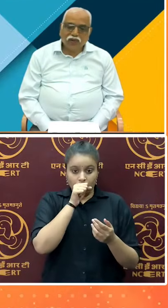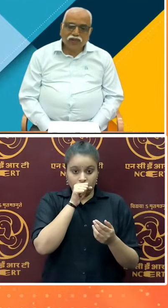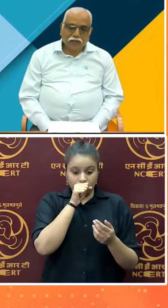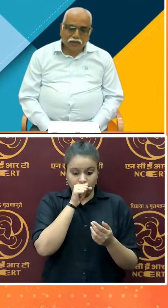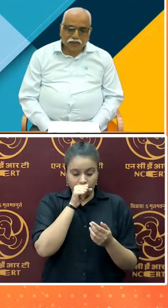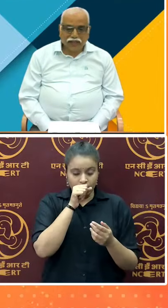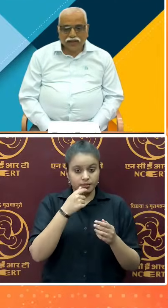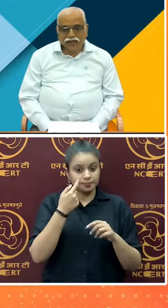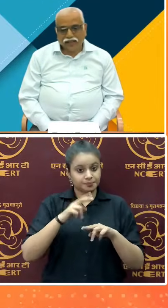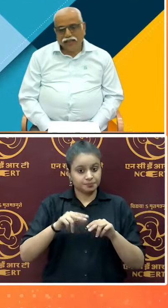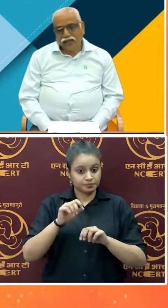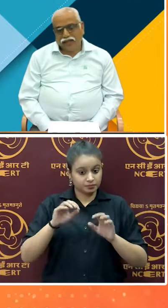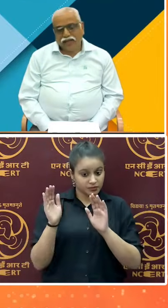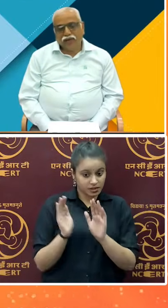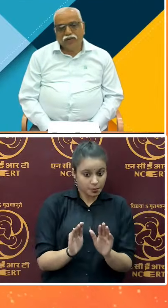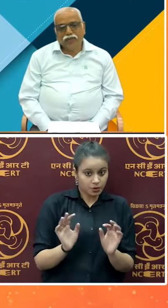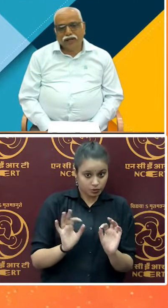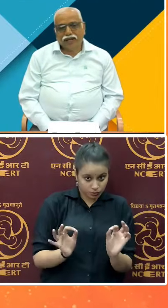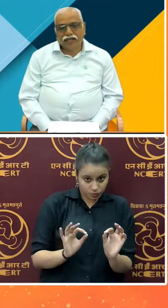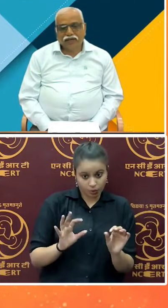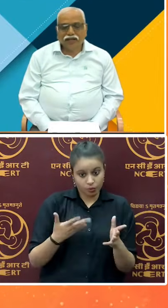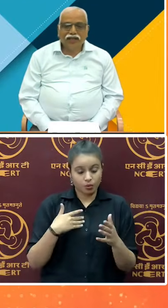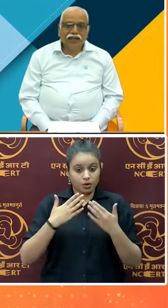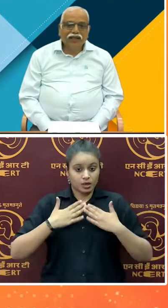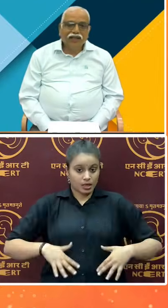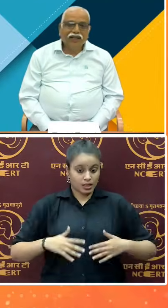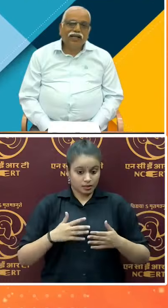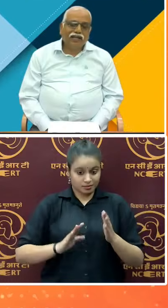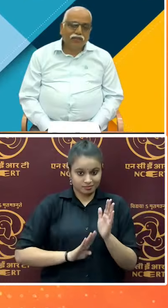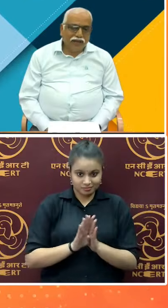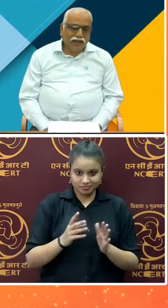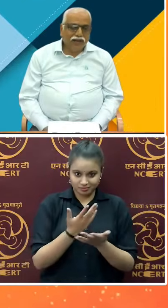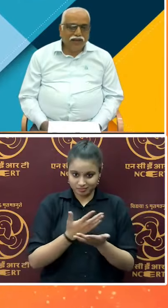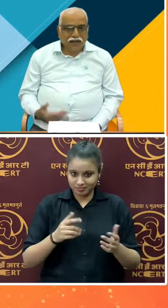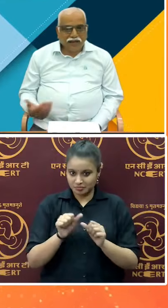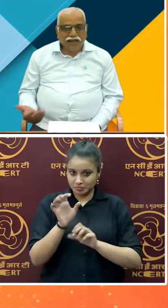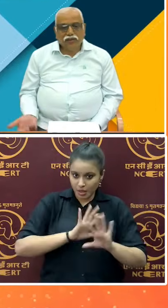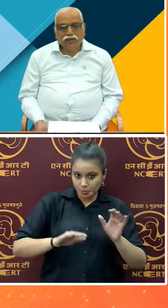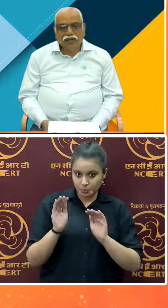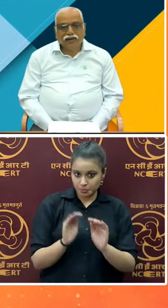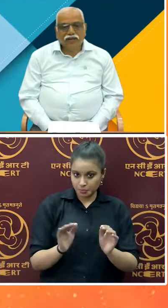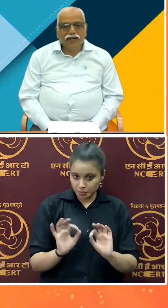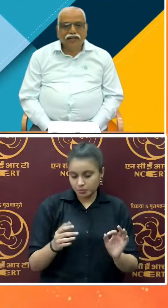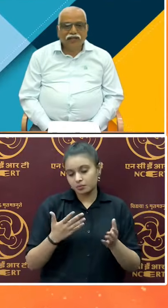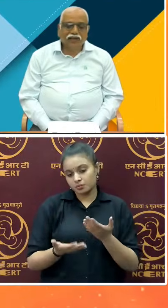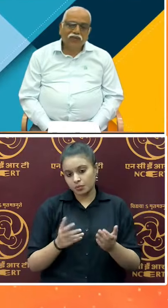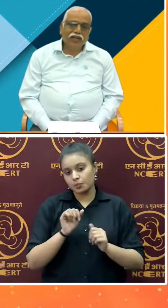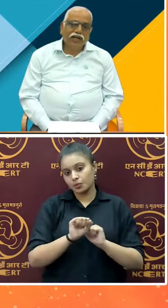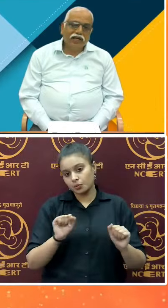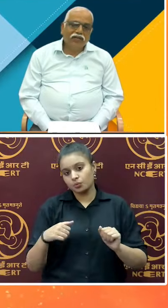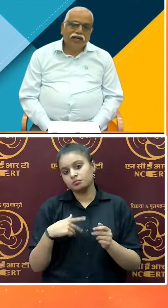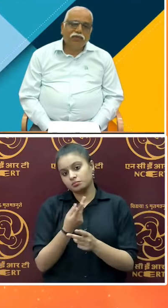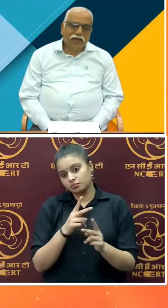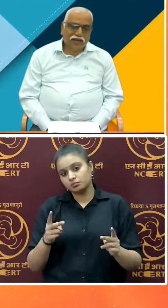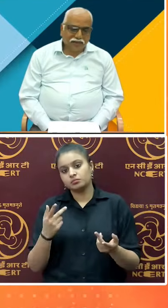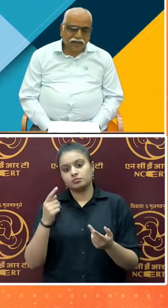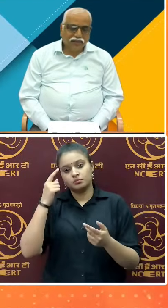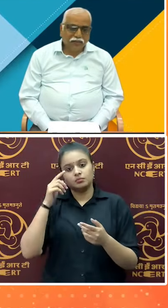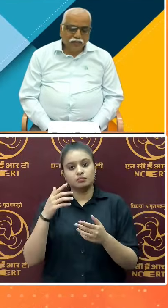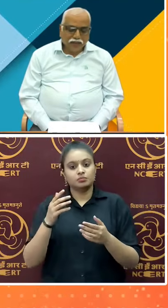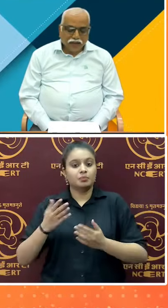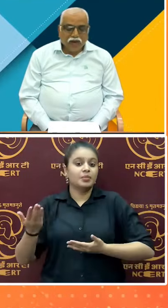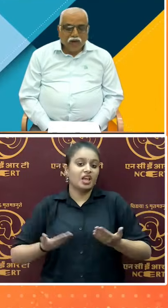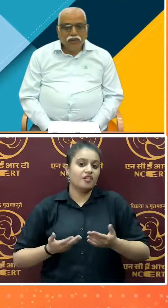if you don't support their healthy developmental activity, then it may lead to the varieties of deviant